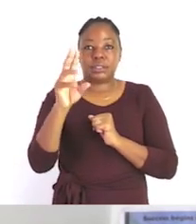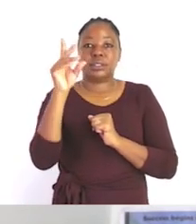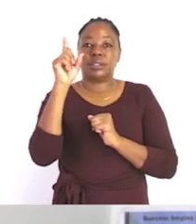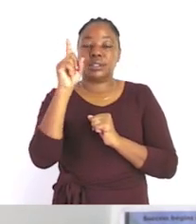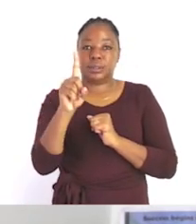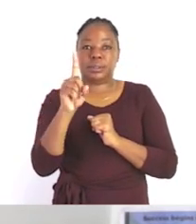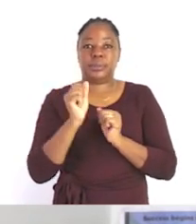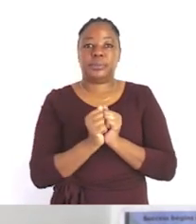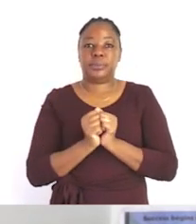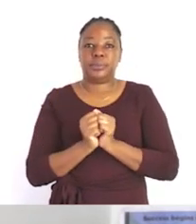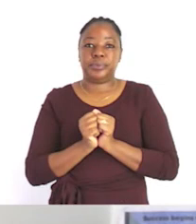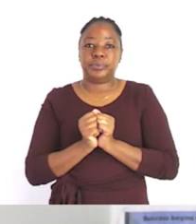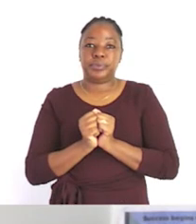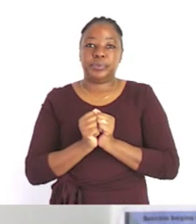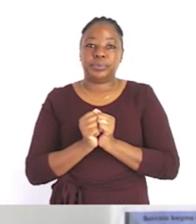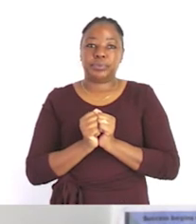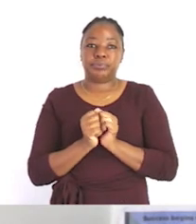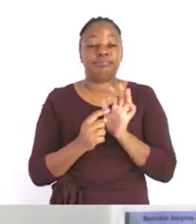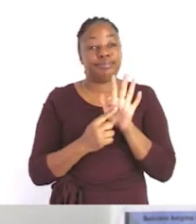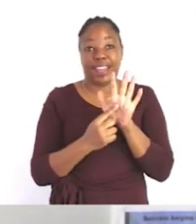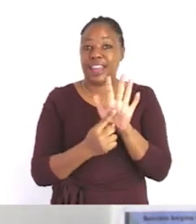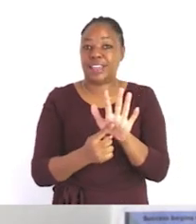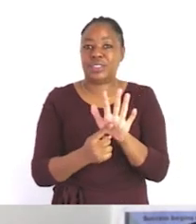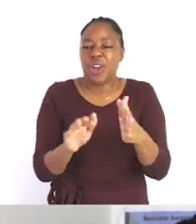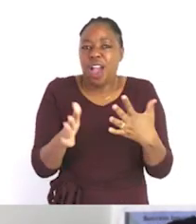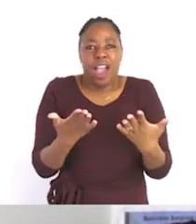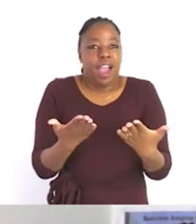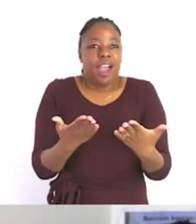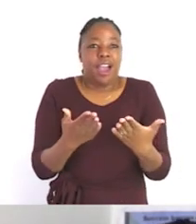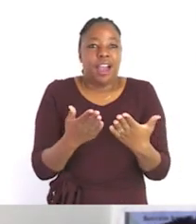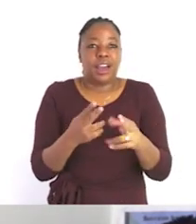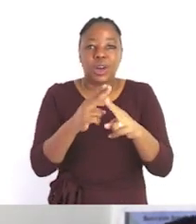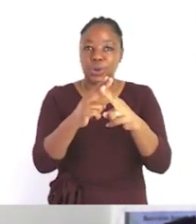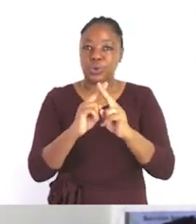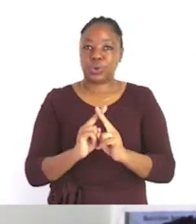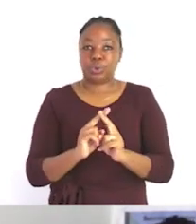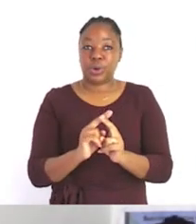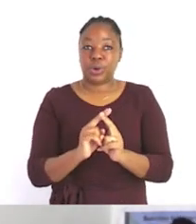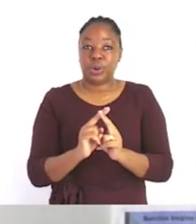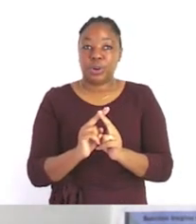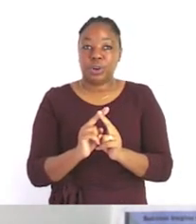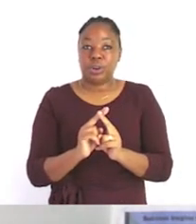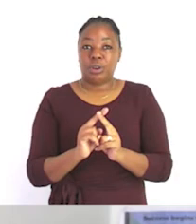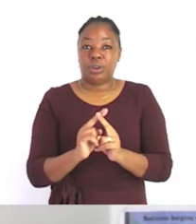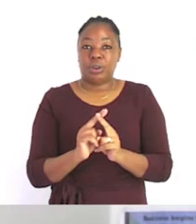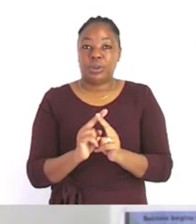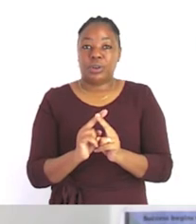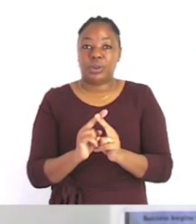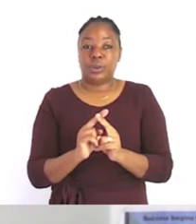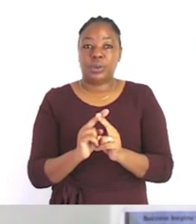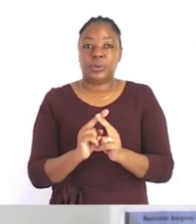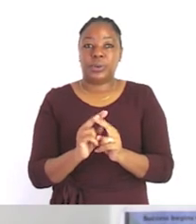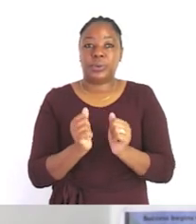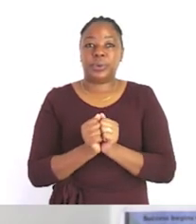161. Now that I've shown you how to carry on for the adding and to